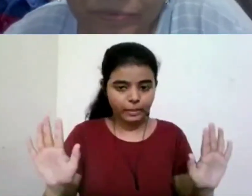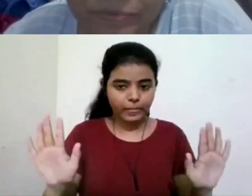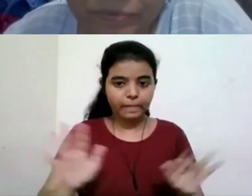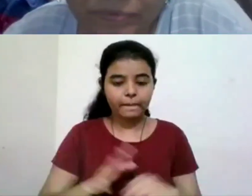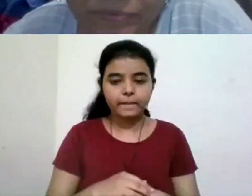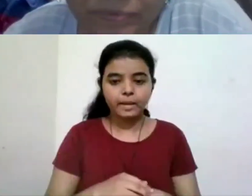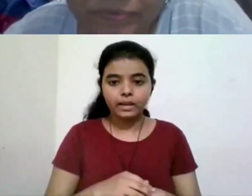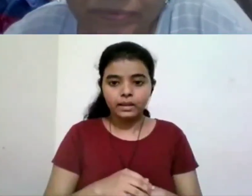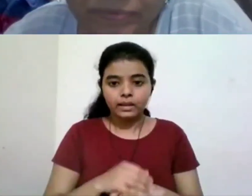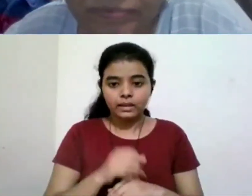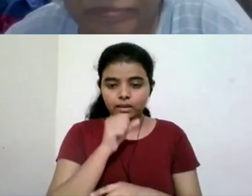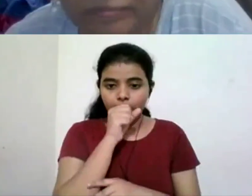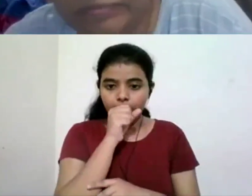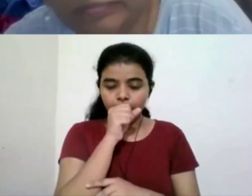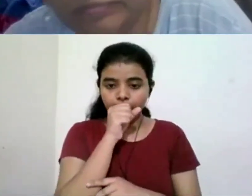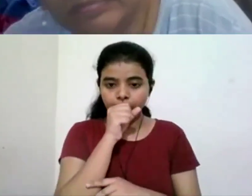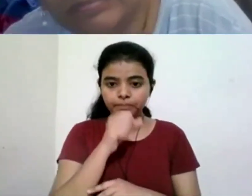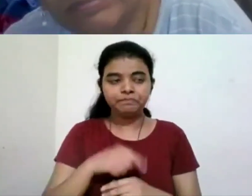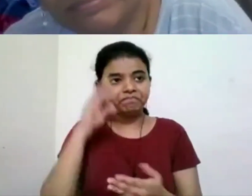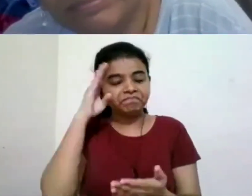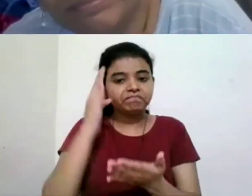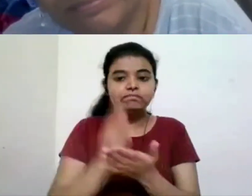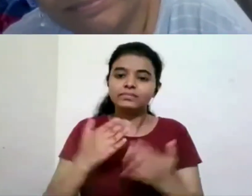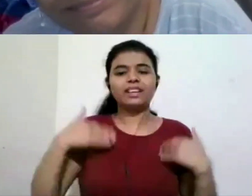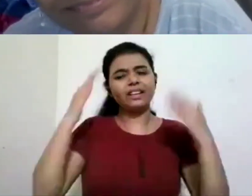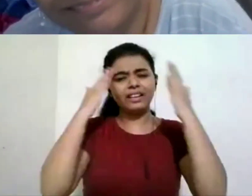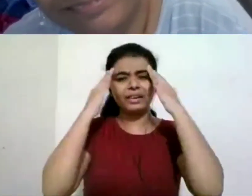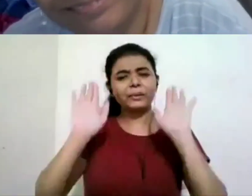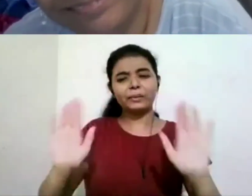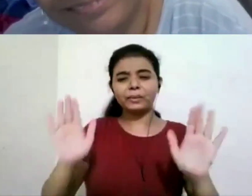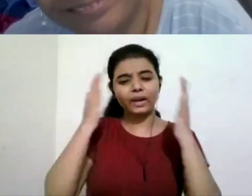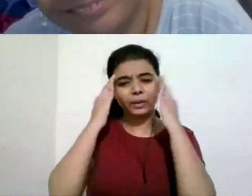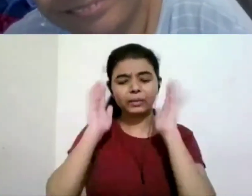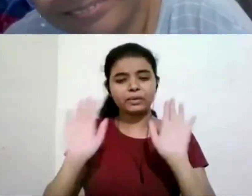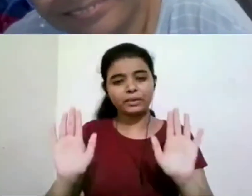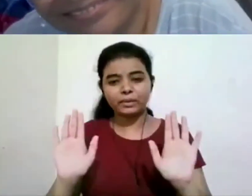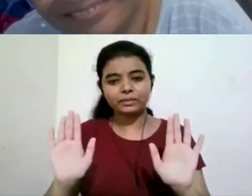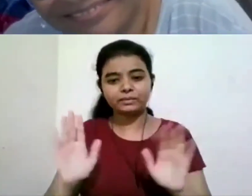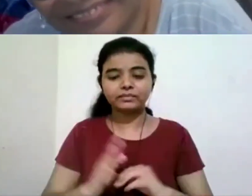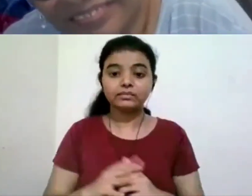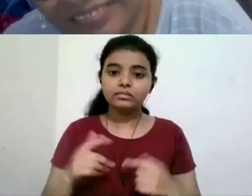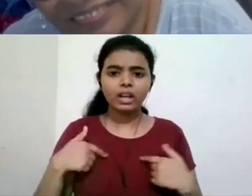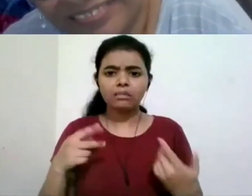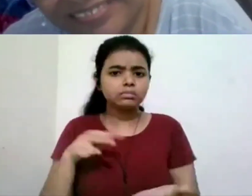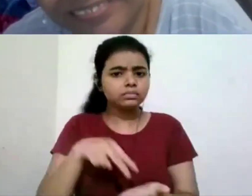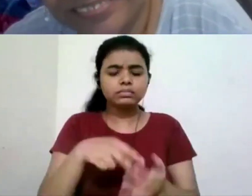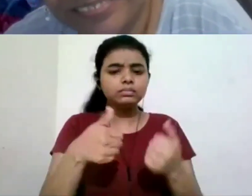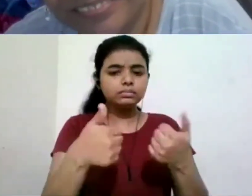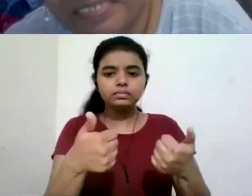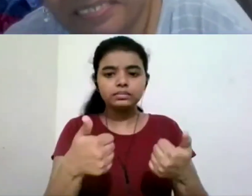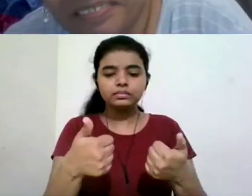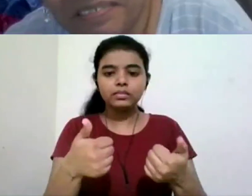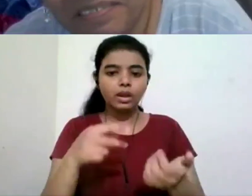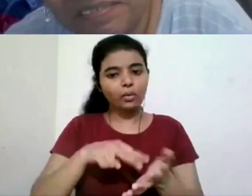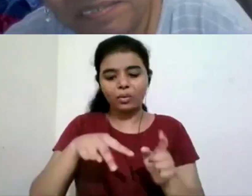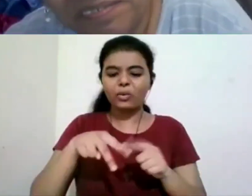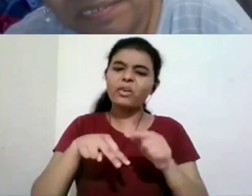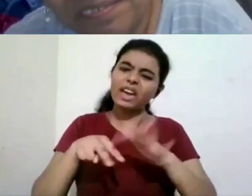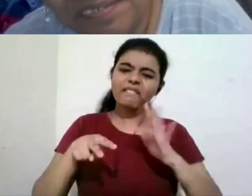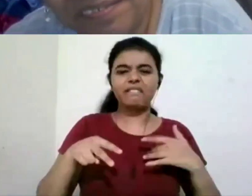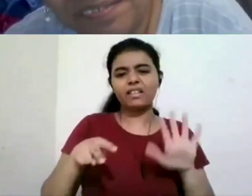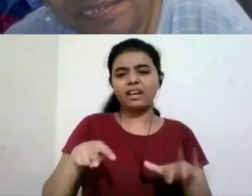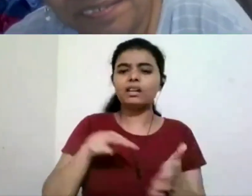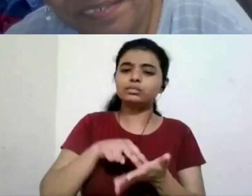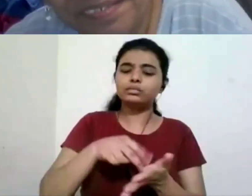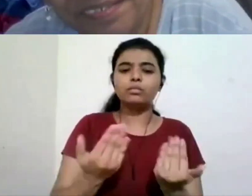has this belief that we know everything, humko sab kuch pata hai, and we are always standing erect. We have two legs to stand on.